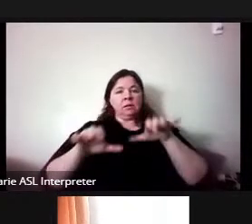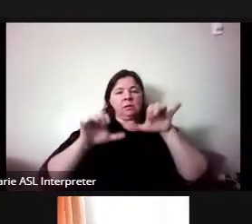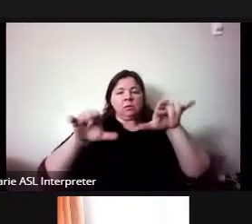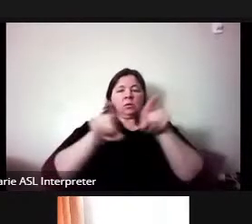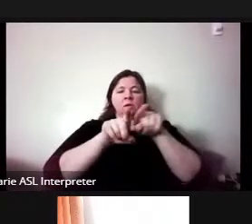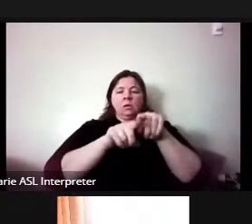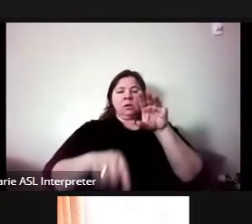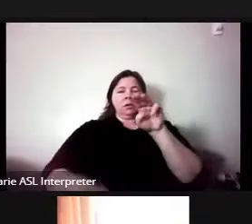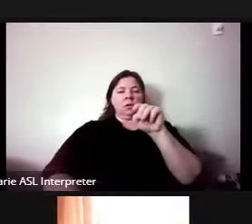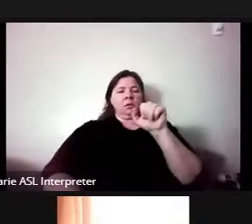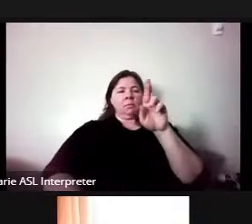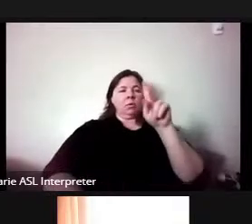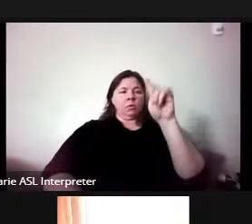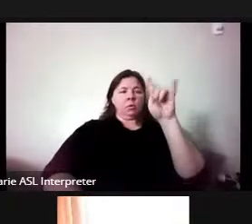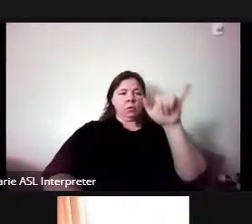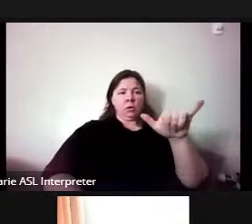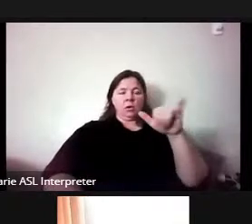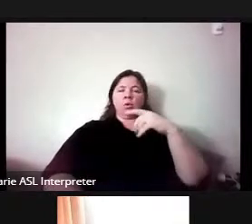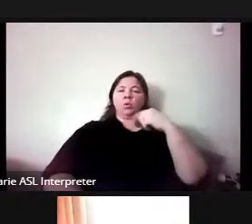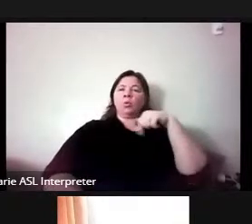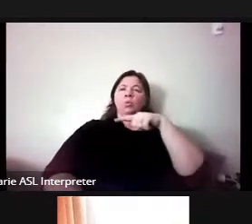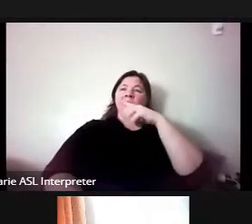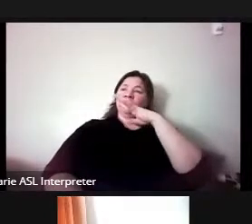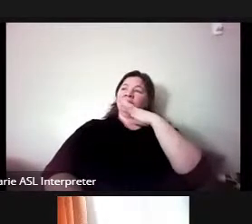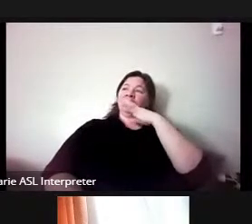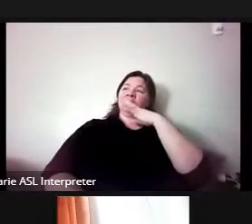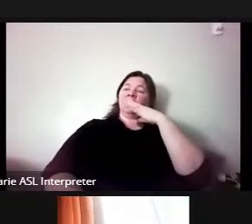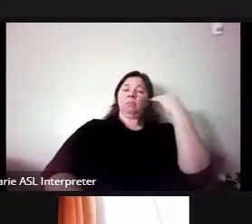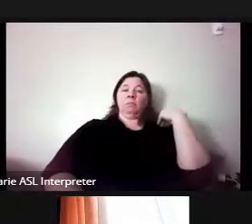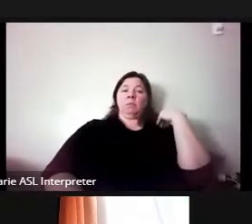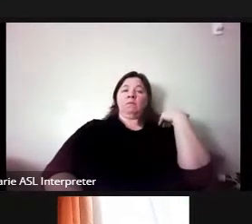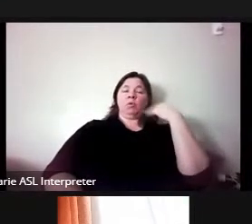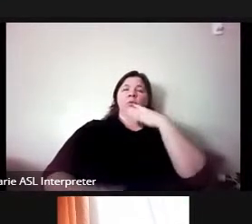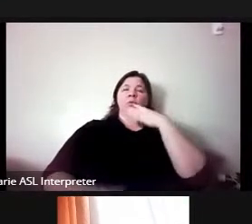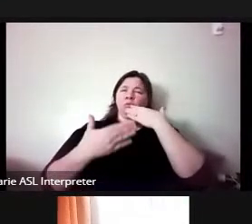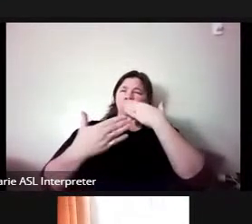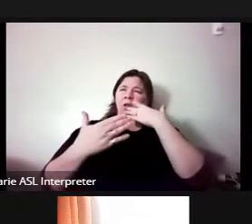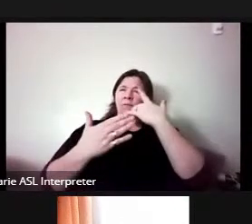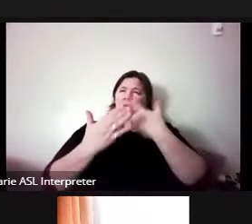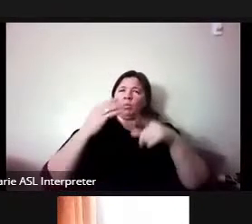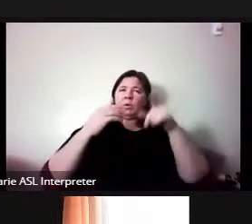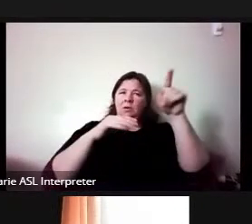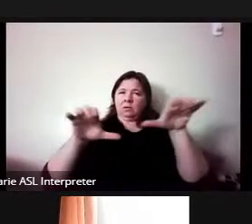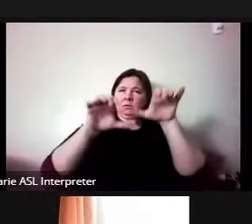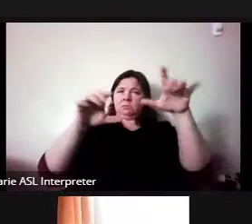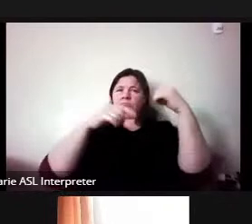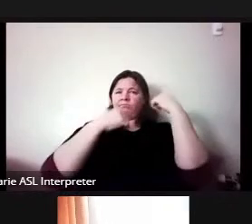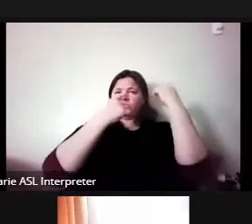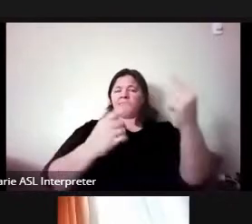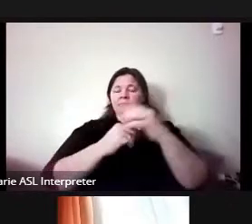we need to just be so grateful to what they have done. Because I heard somebody said that